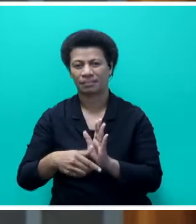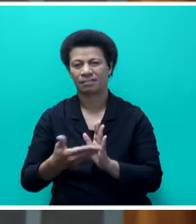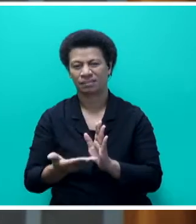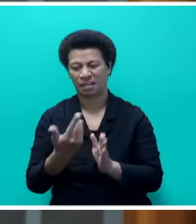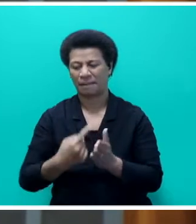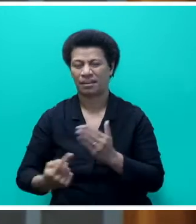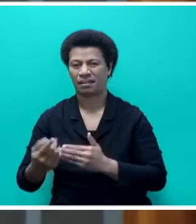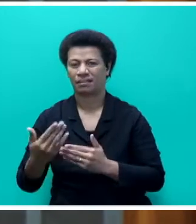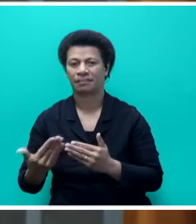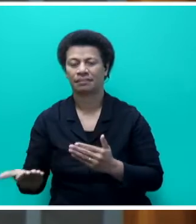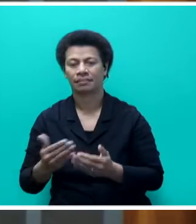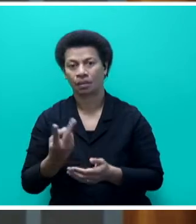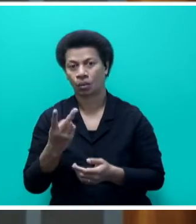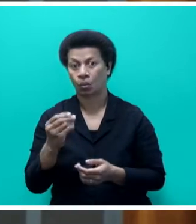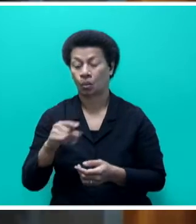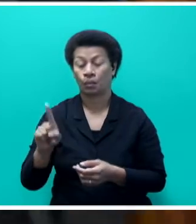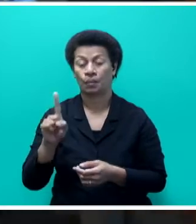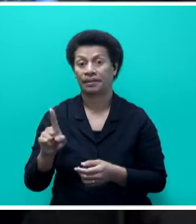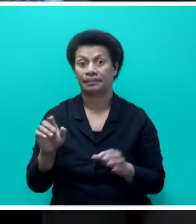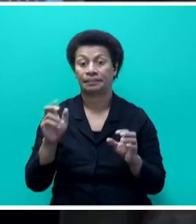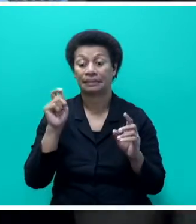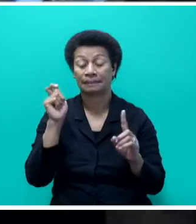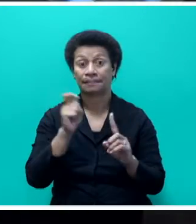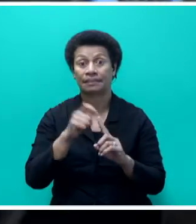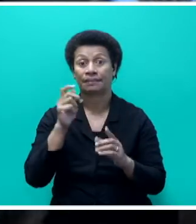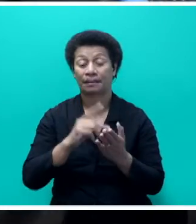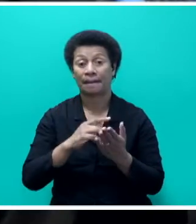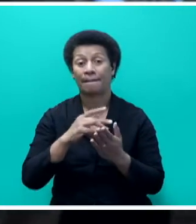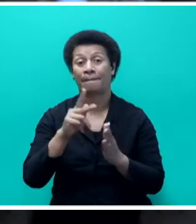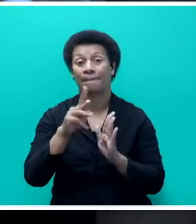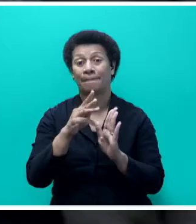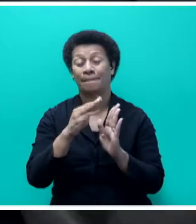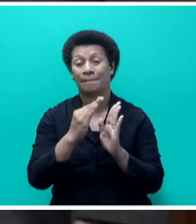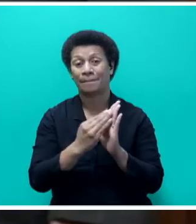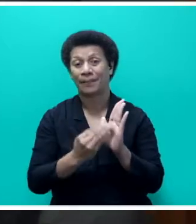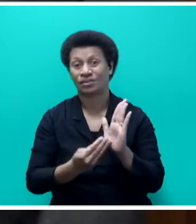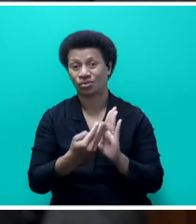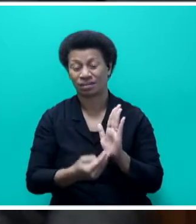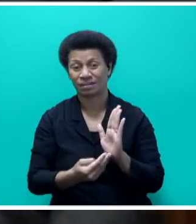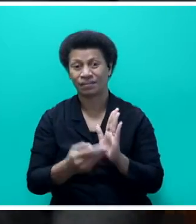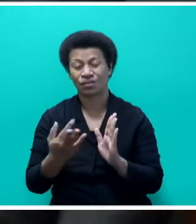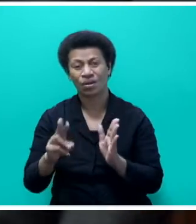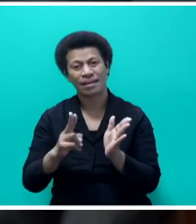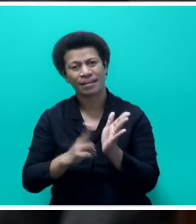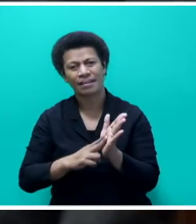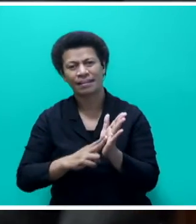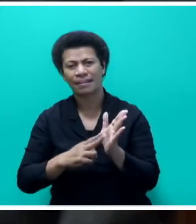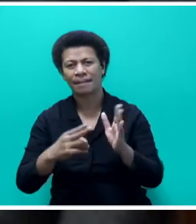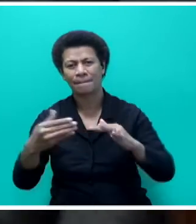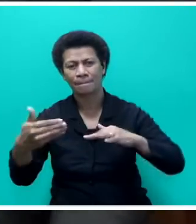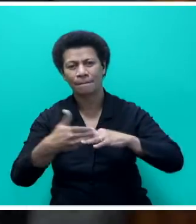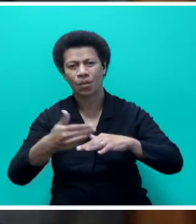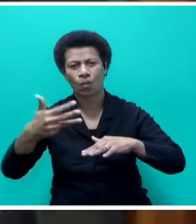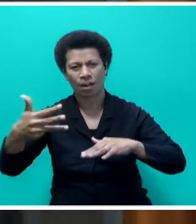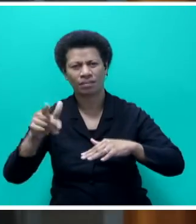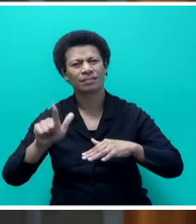And in 2021, there was no specific budget allocated, for example, for the Nambawalu Town Centre project for obvious reasons, as the Fijian